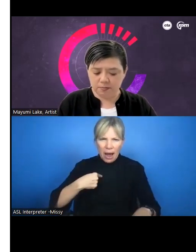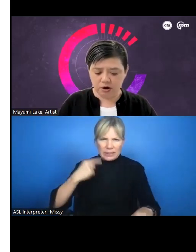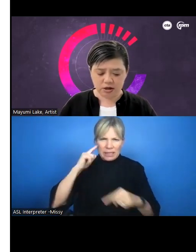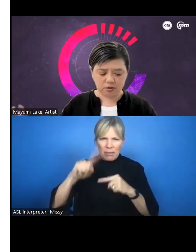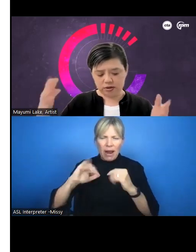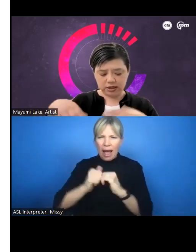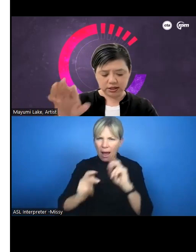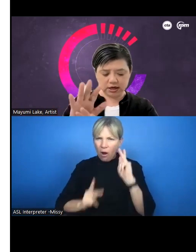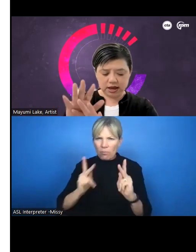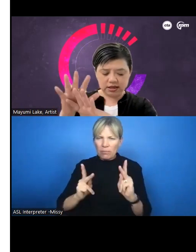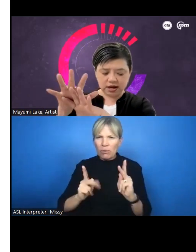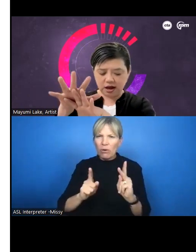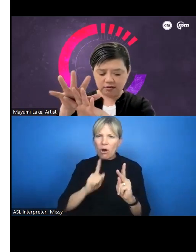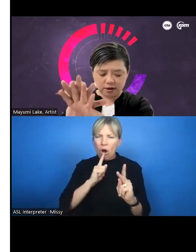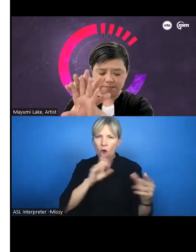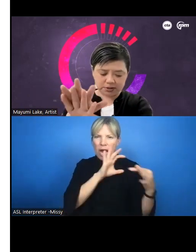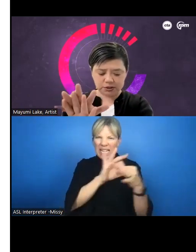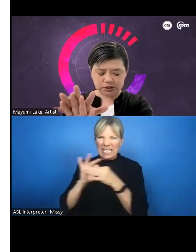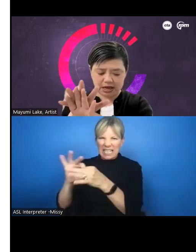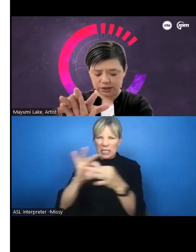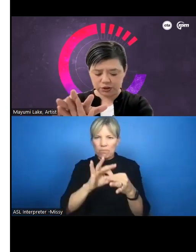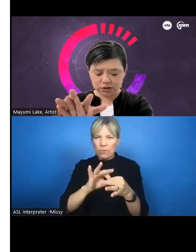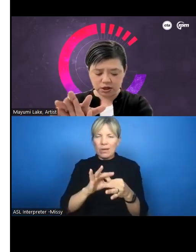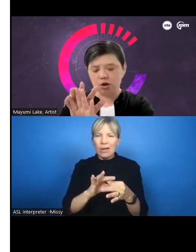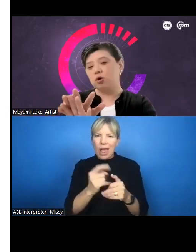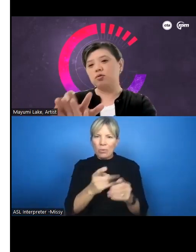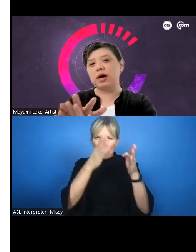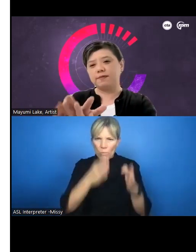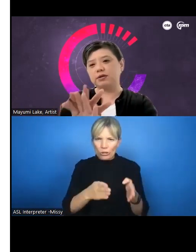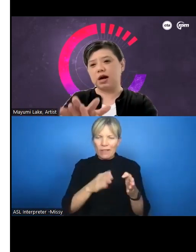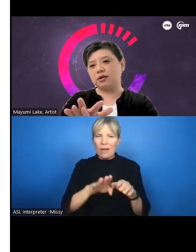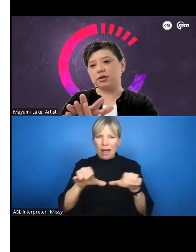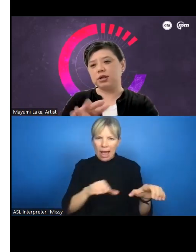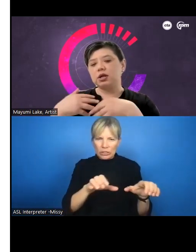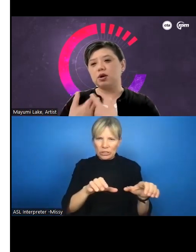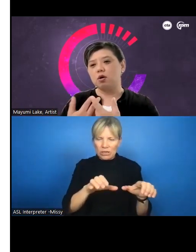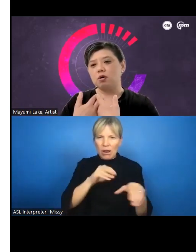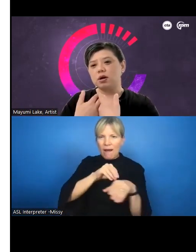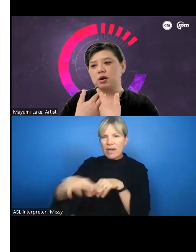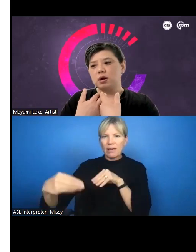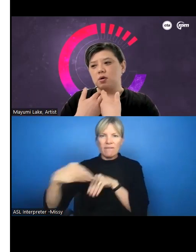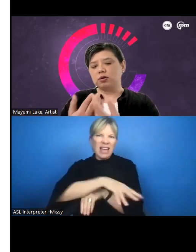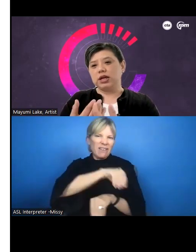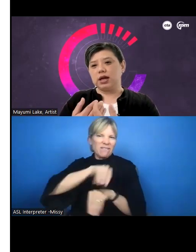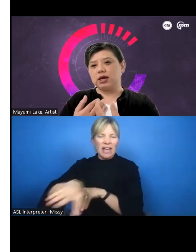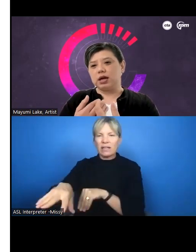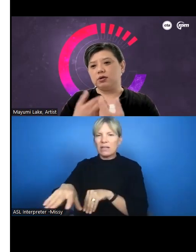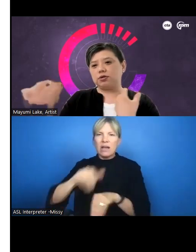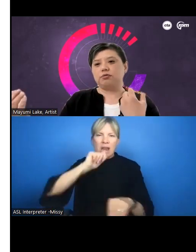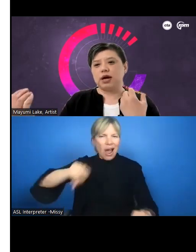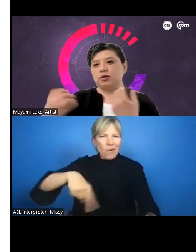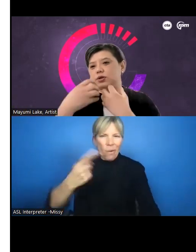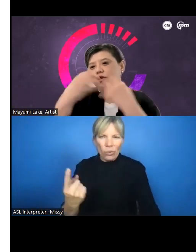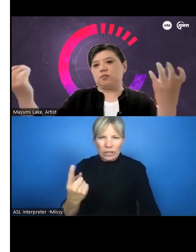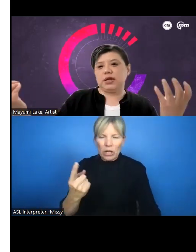how people are connected, and then how the one person's action will affect others, not only like,